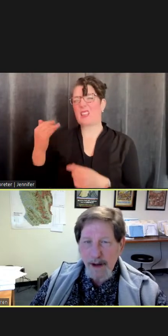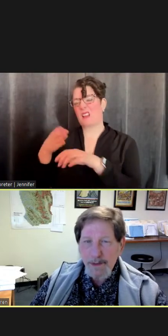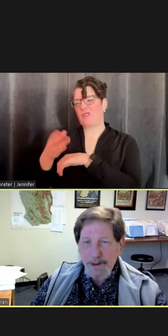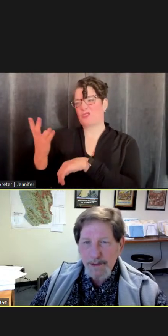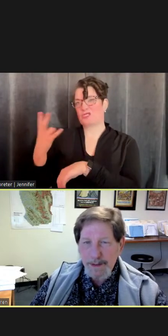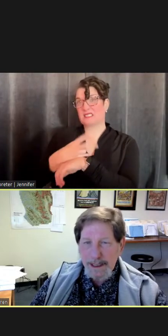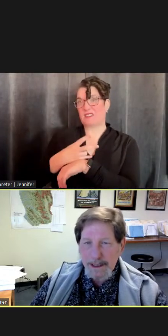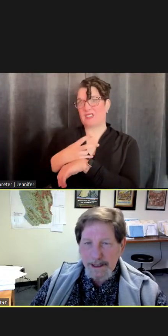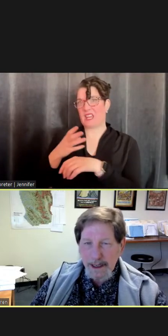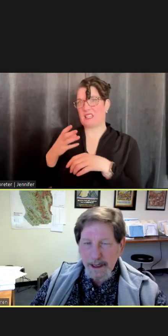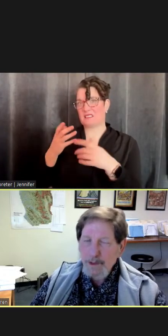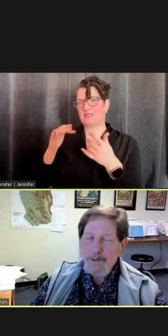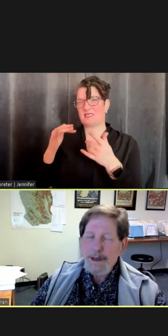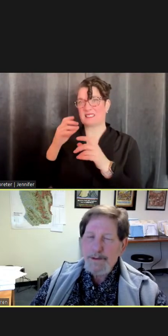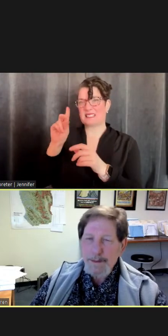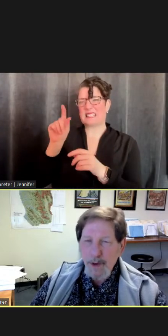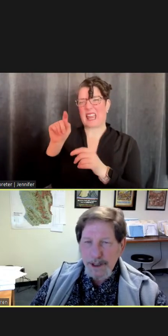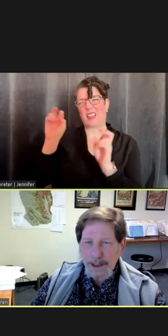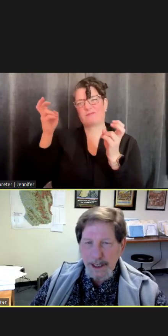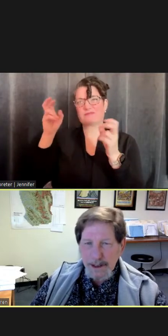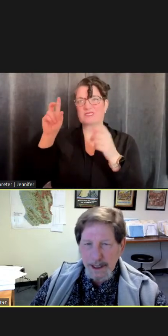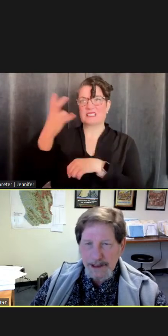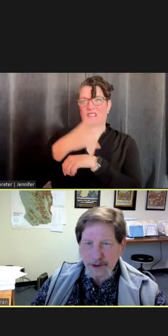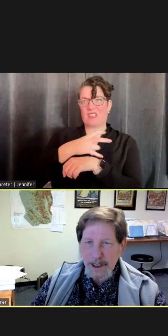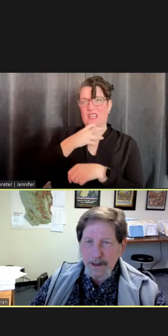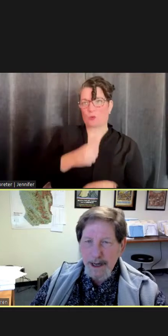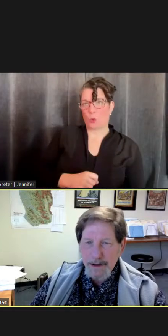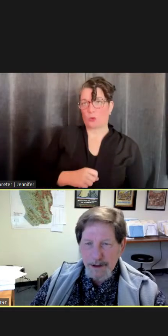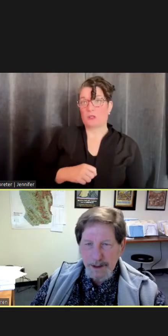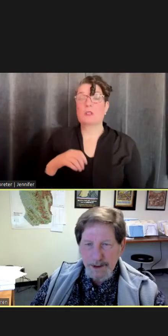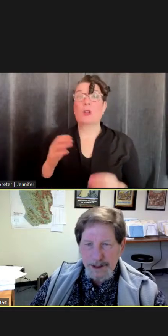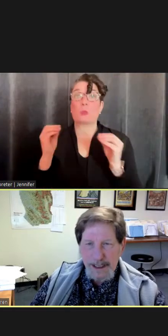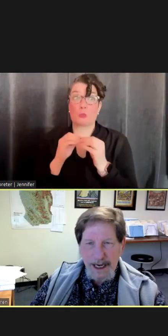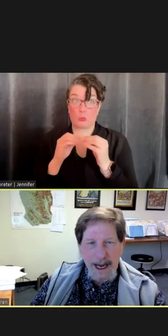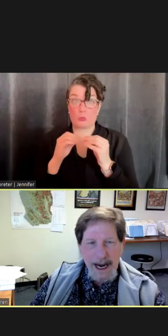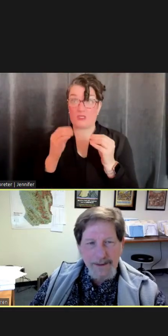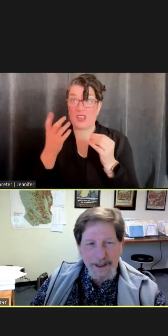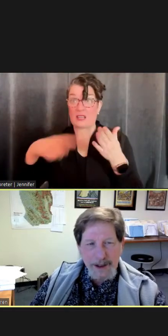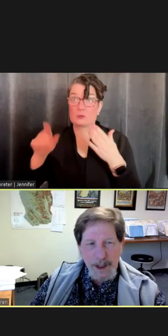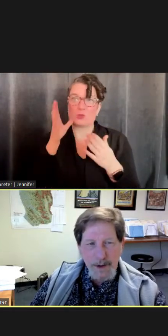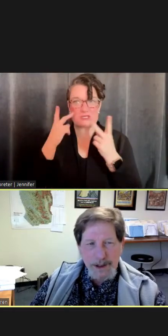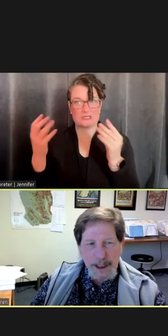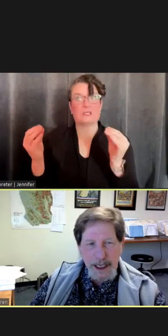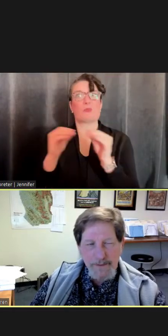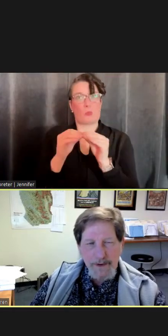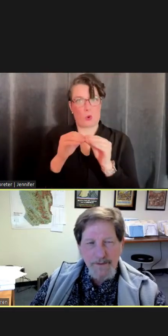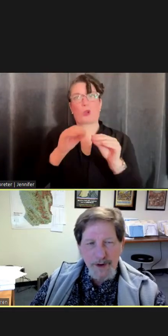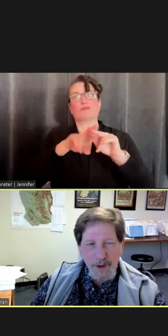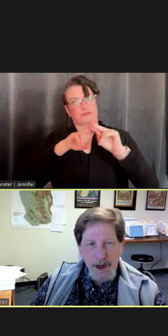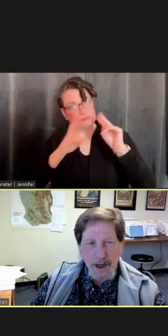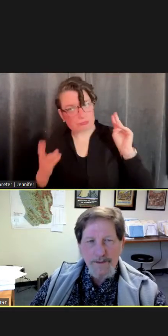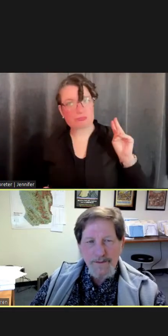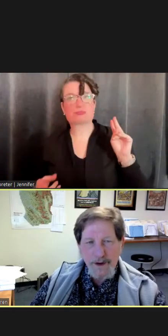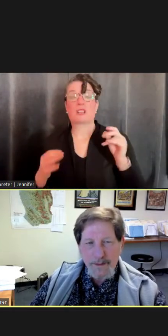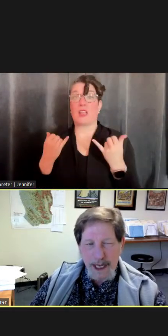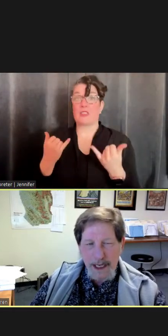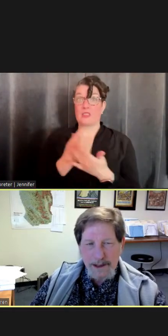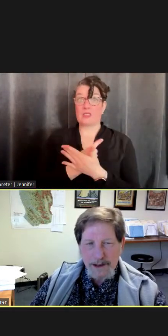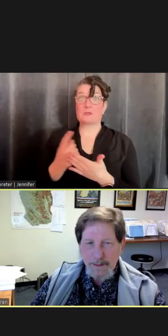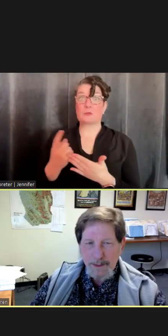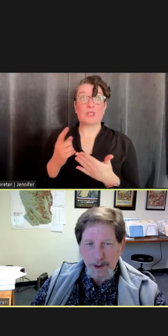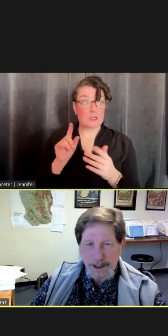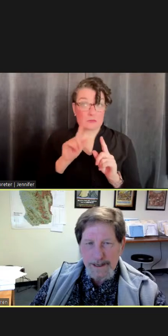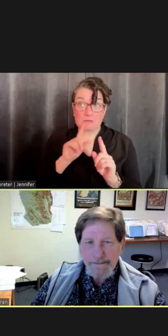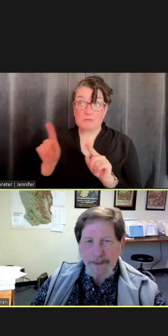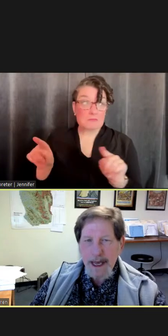significant drop will be reported in the next week, about 30%. And this week, we're seeing even fewer confirmed